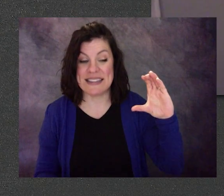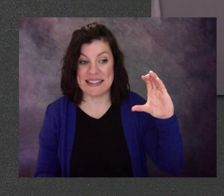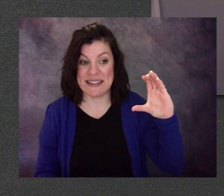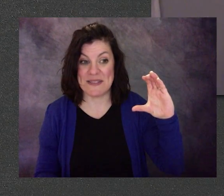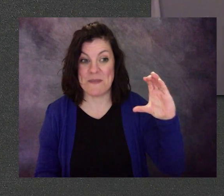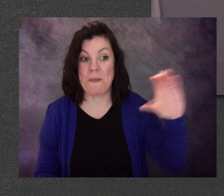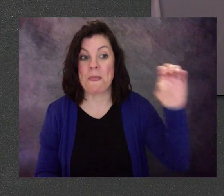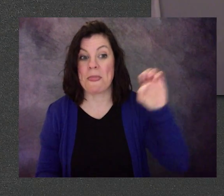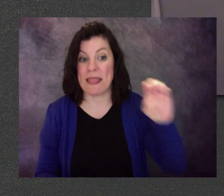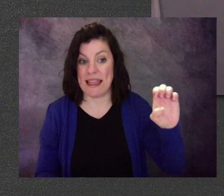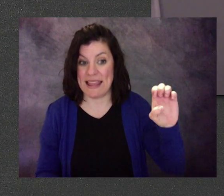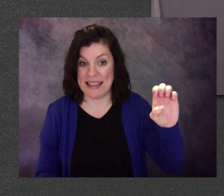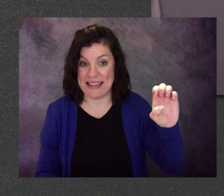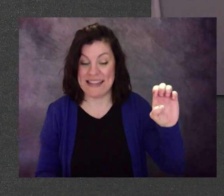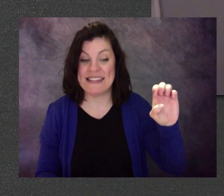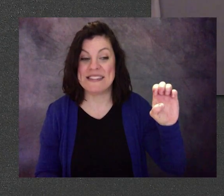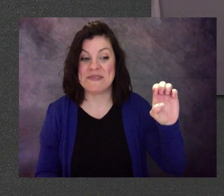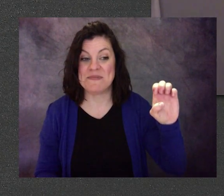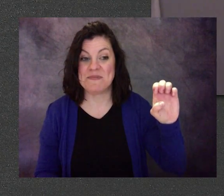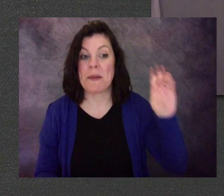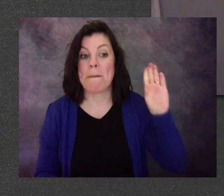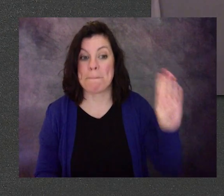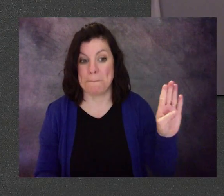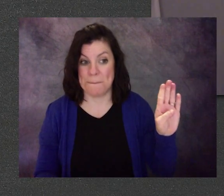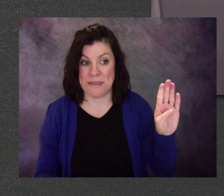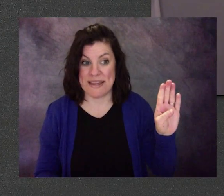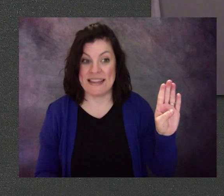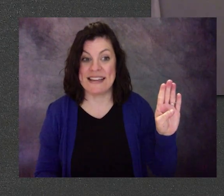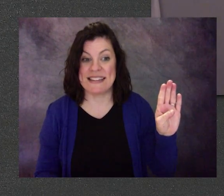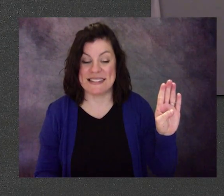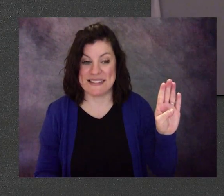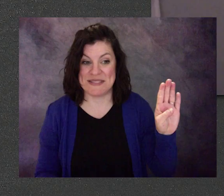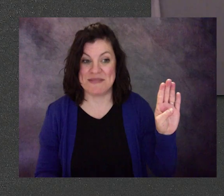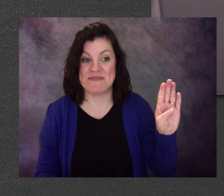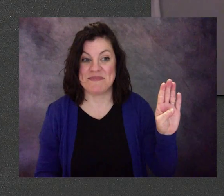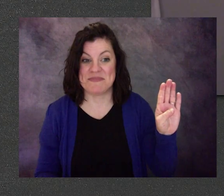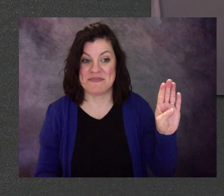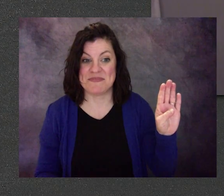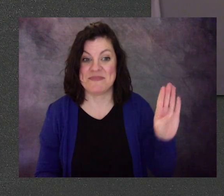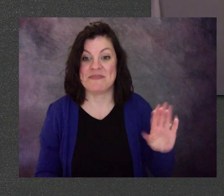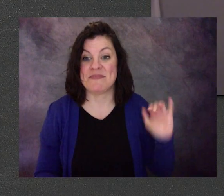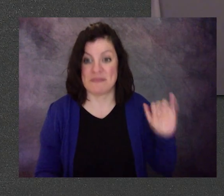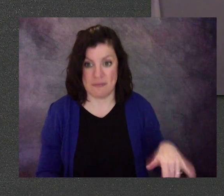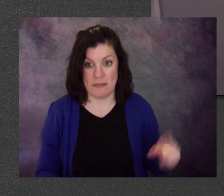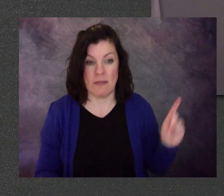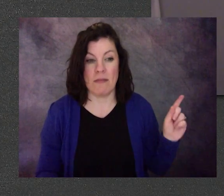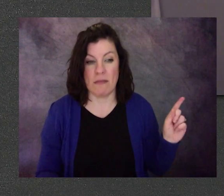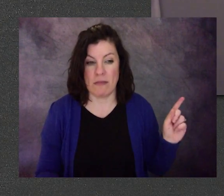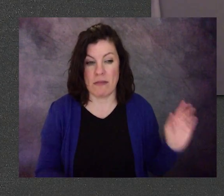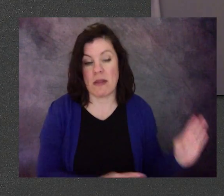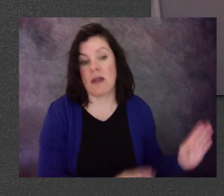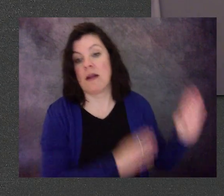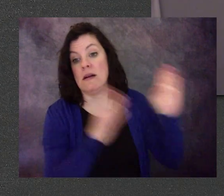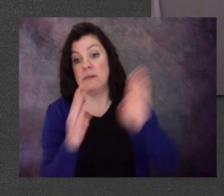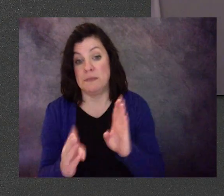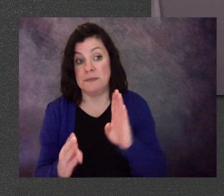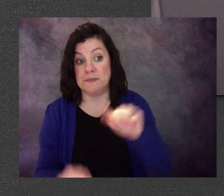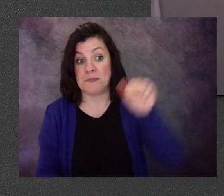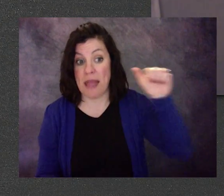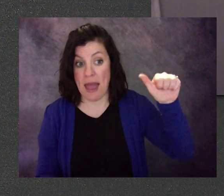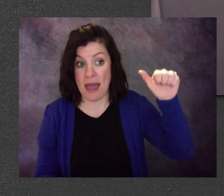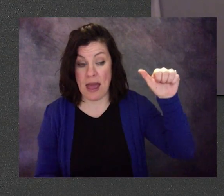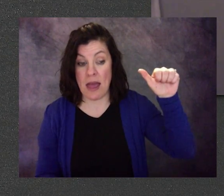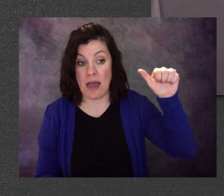C, E, B. Let's take a look at our lowercase letters. We